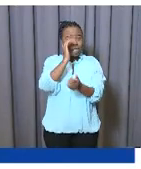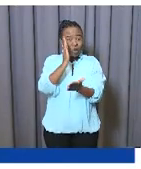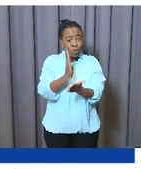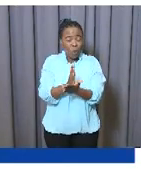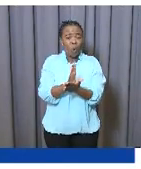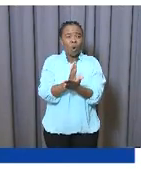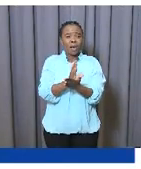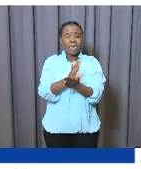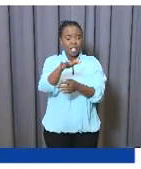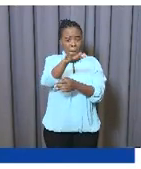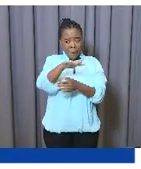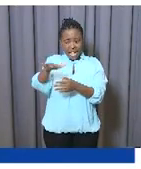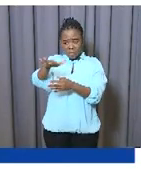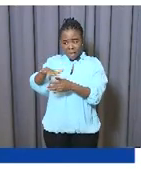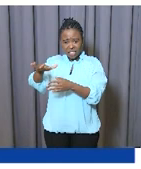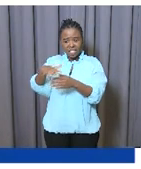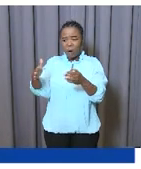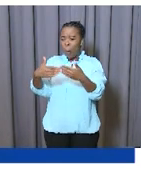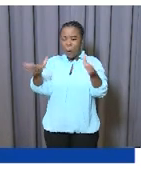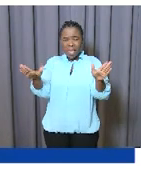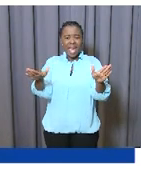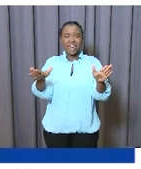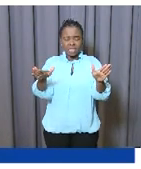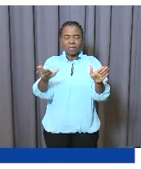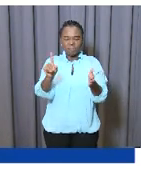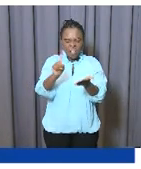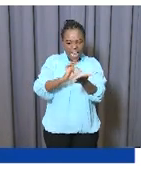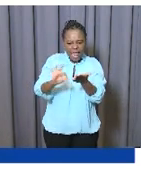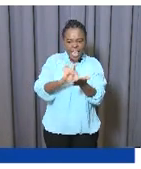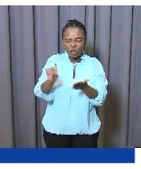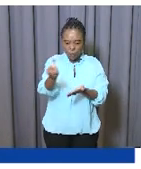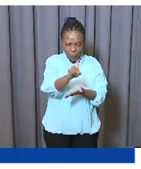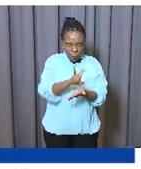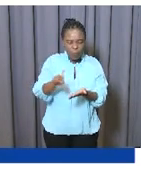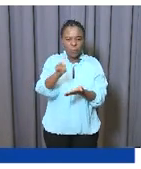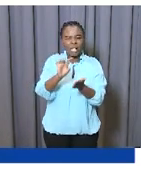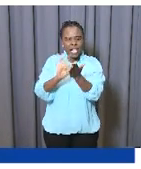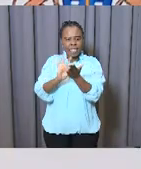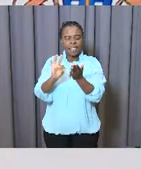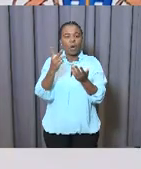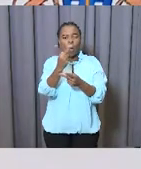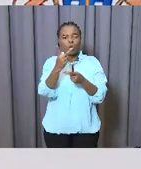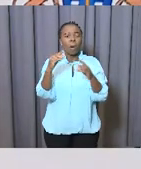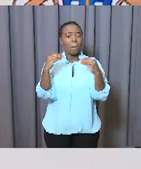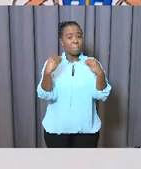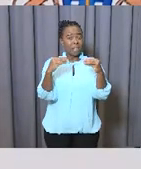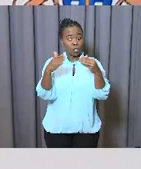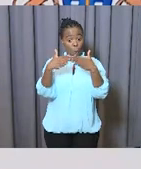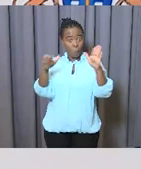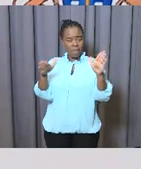open spaces are sanitized and disinfected. We must ensure that the businesses that are open